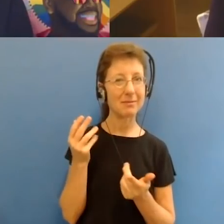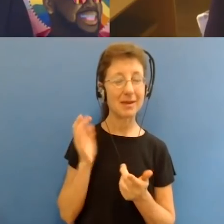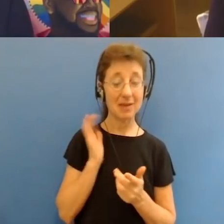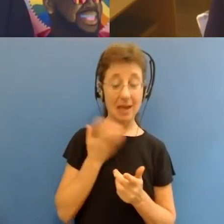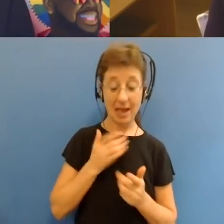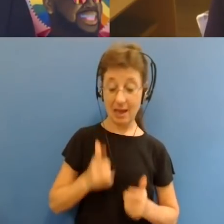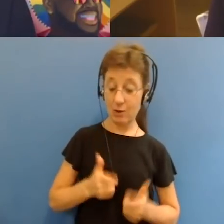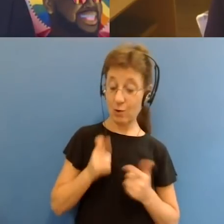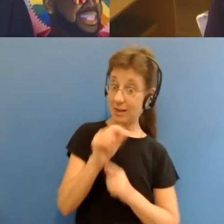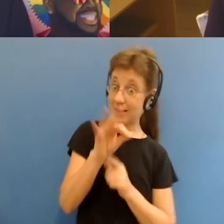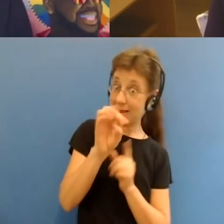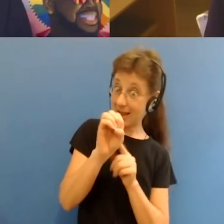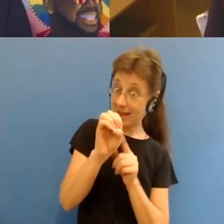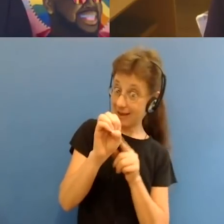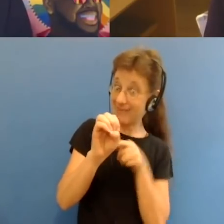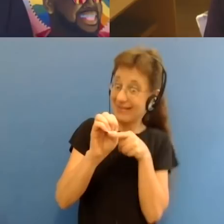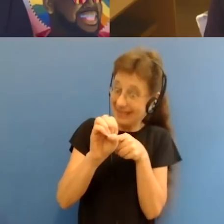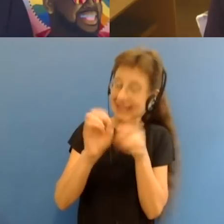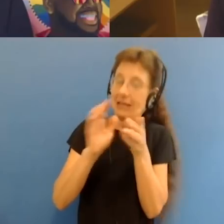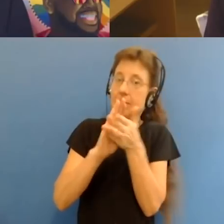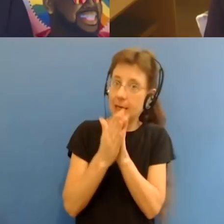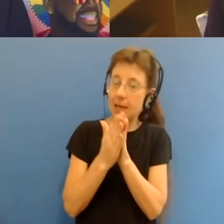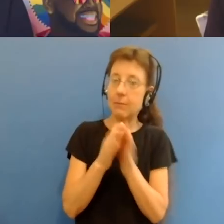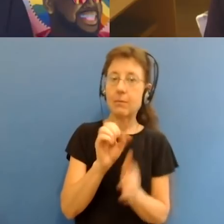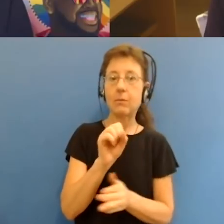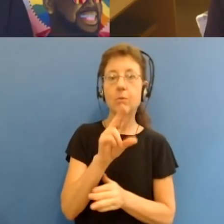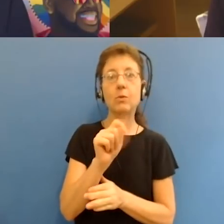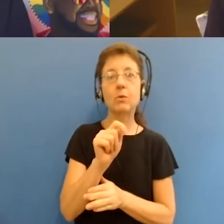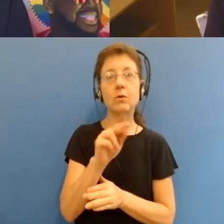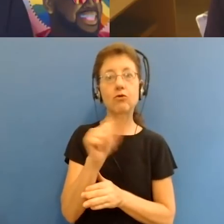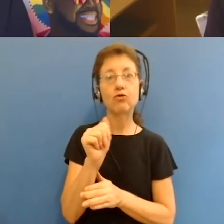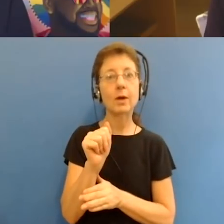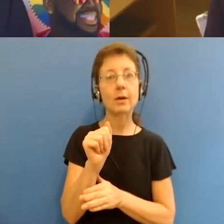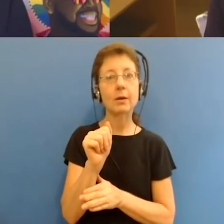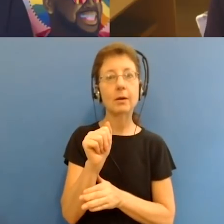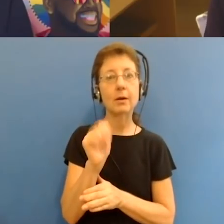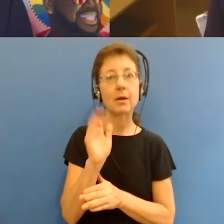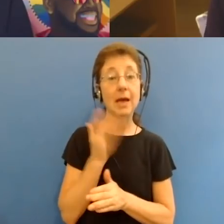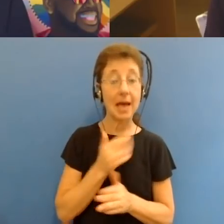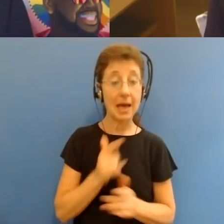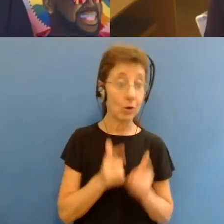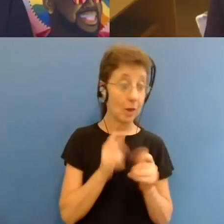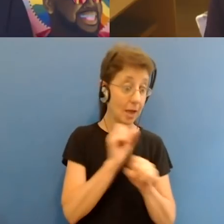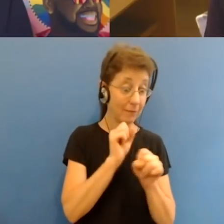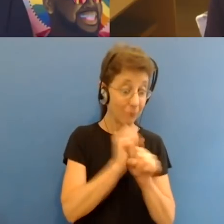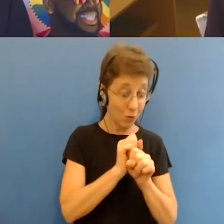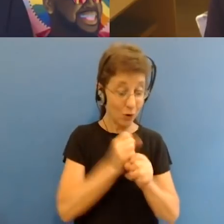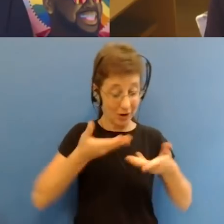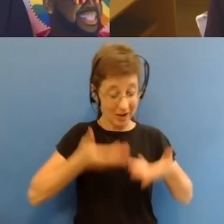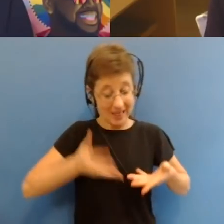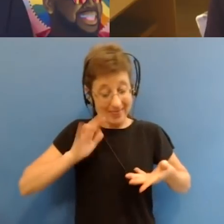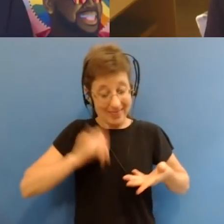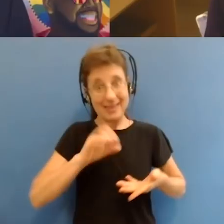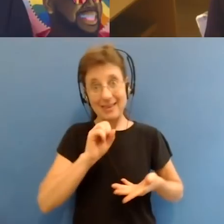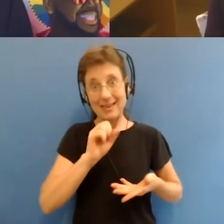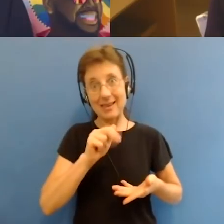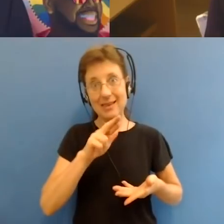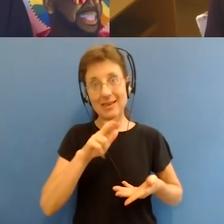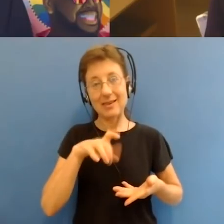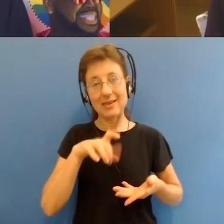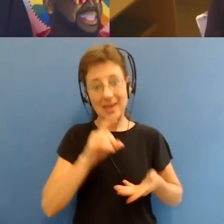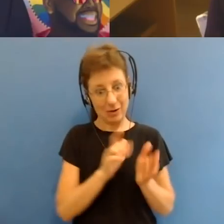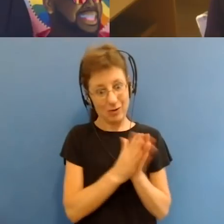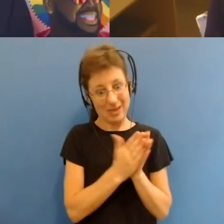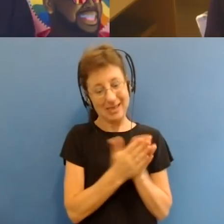the sutras, you know, our life is actually sacred text, you know,